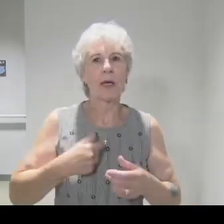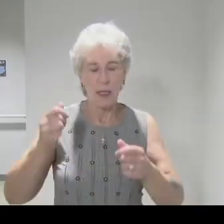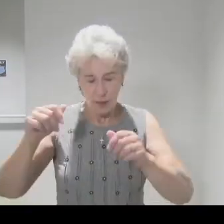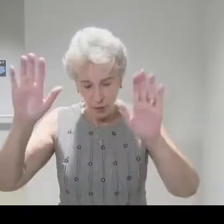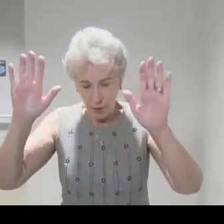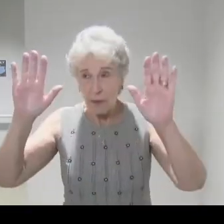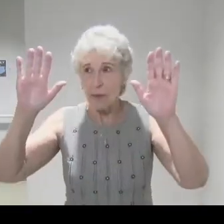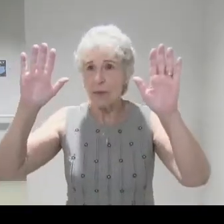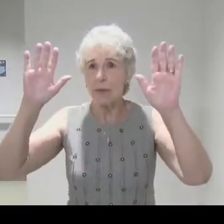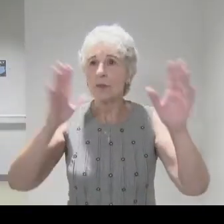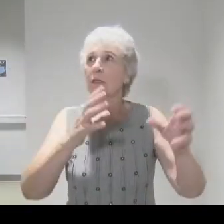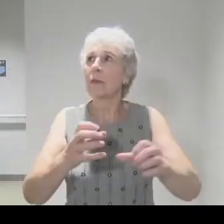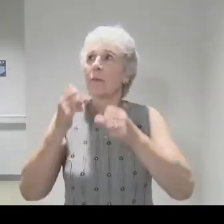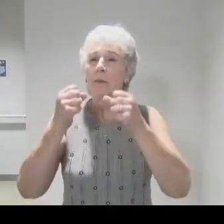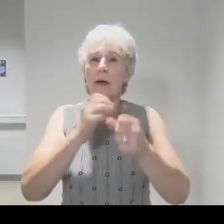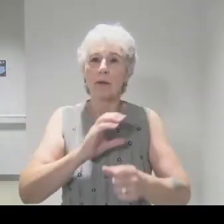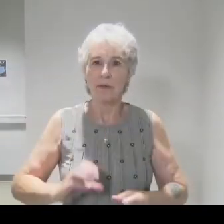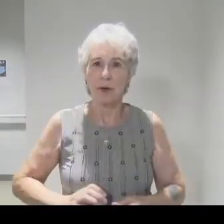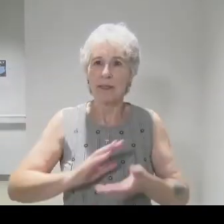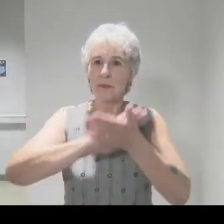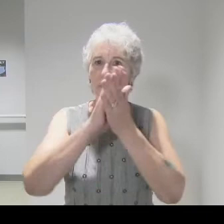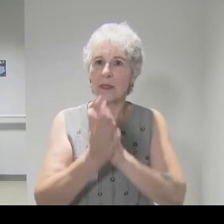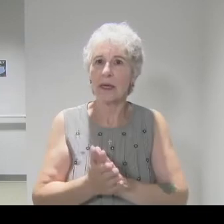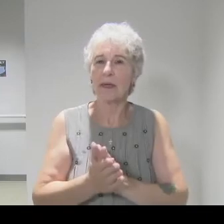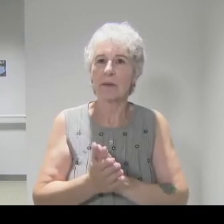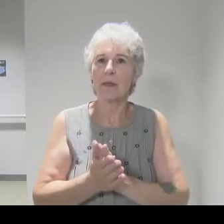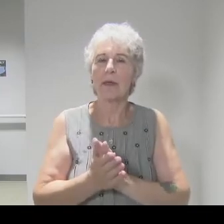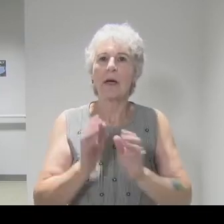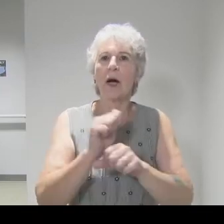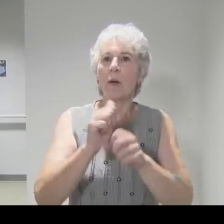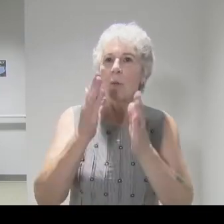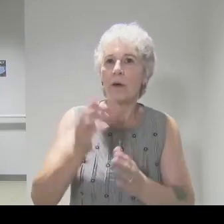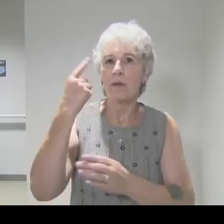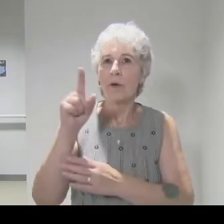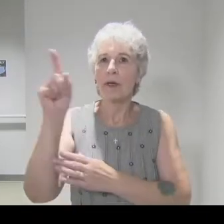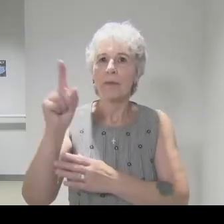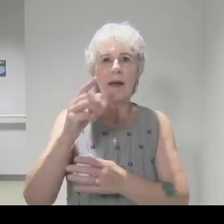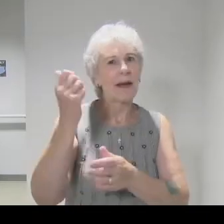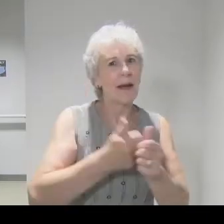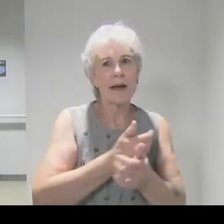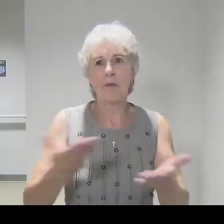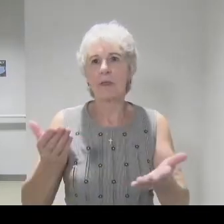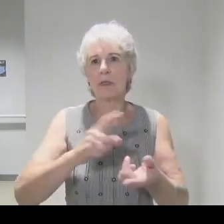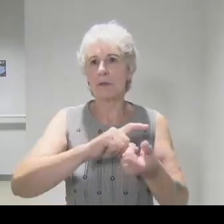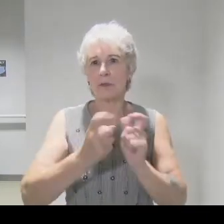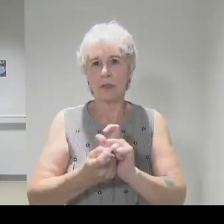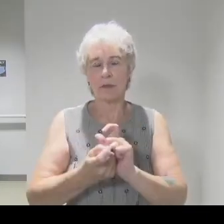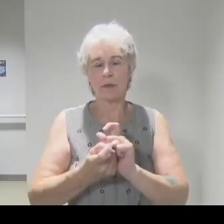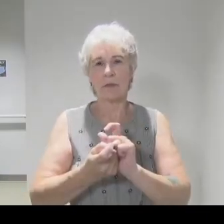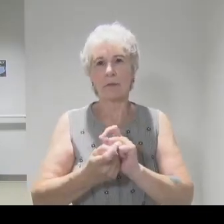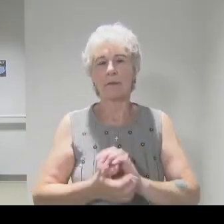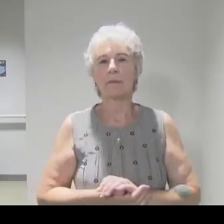to the power of Christ and became a worker for him. Everything changed when